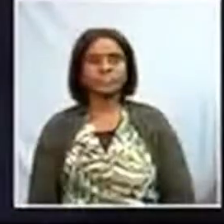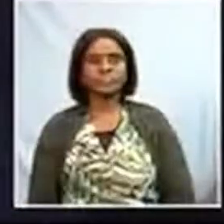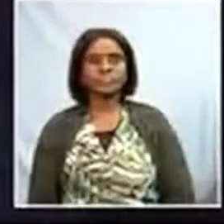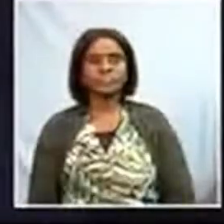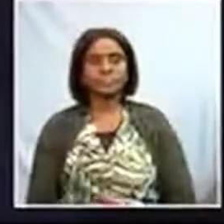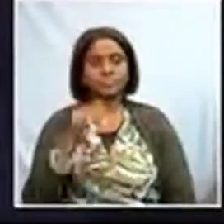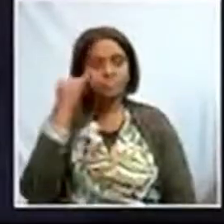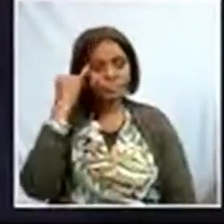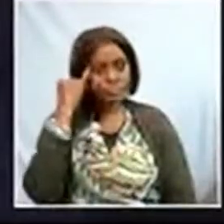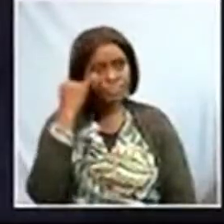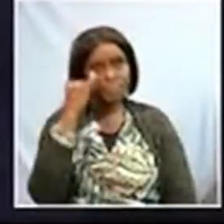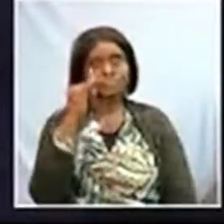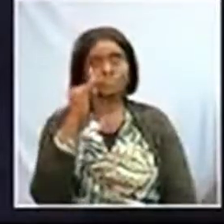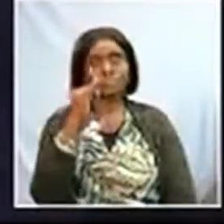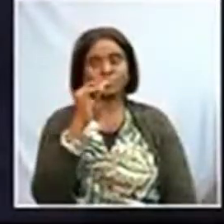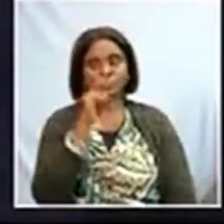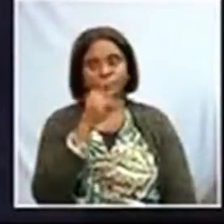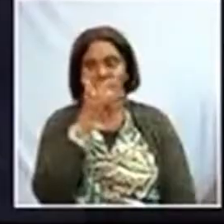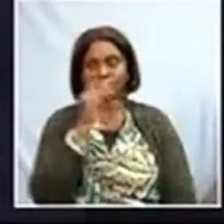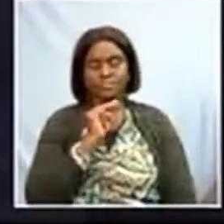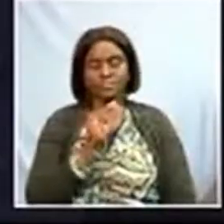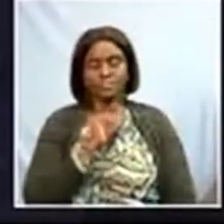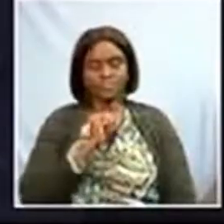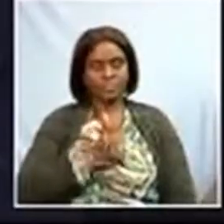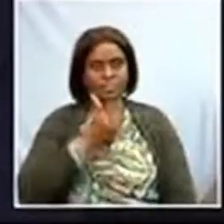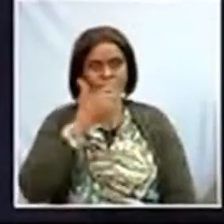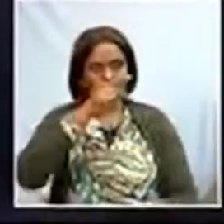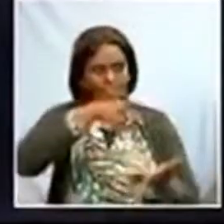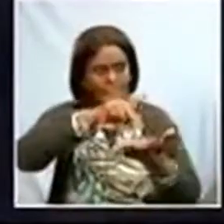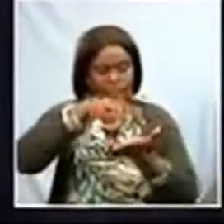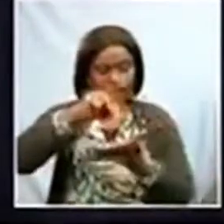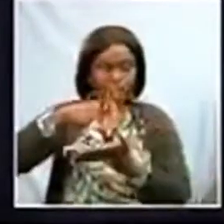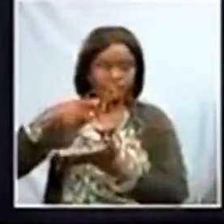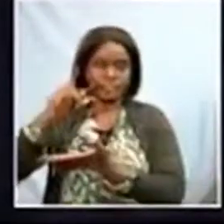Ideally, we are supposed to make the payment